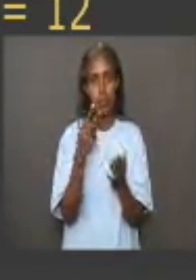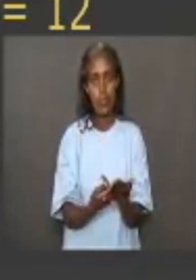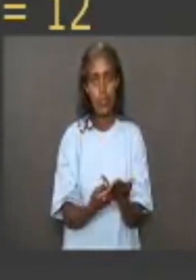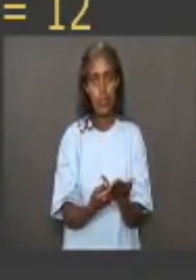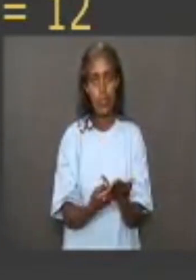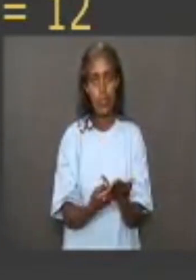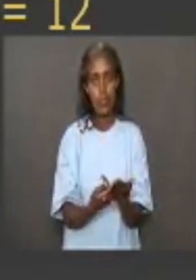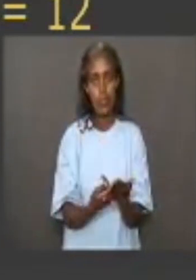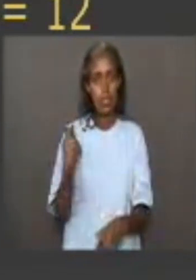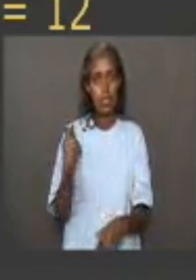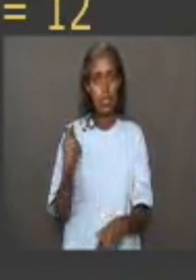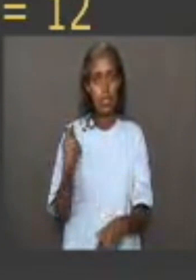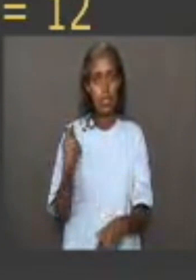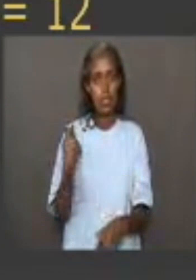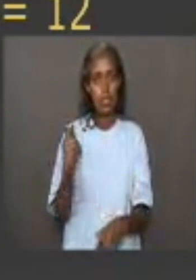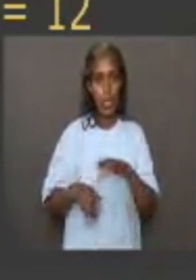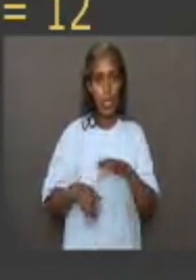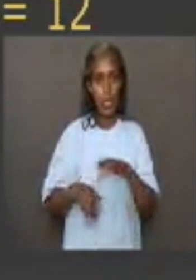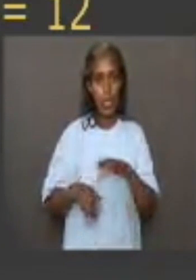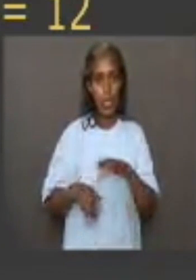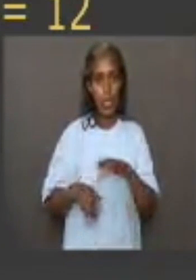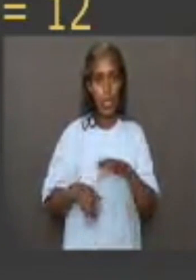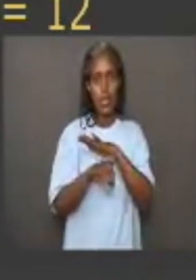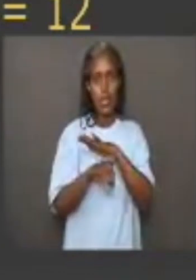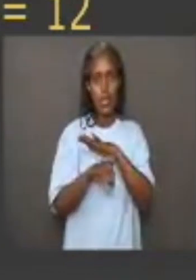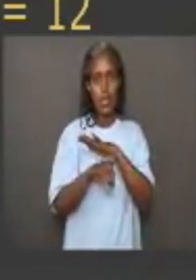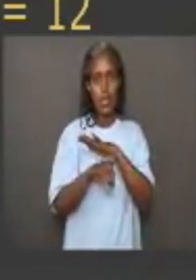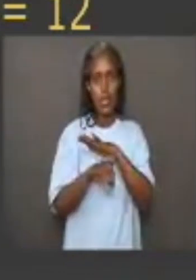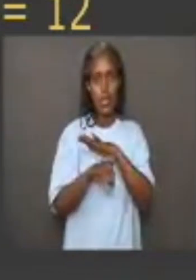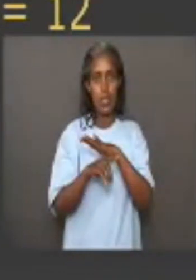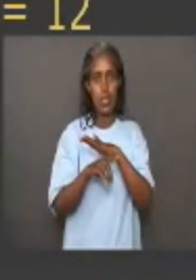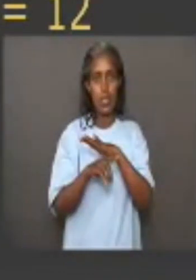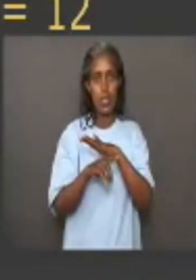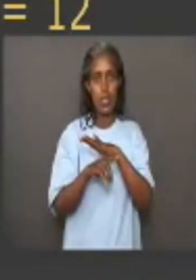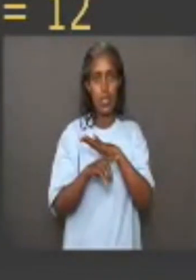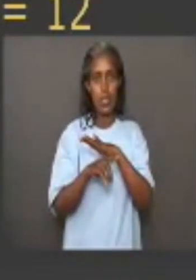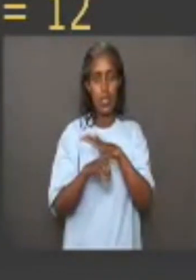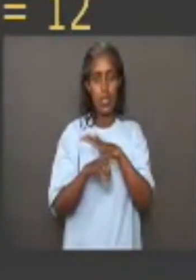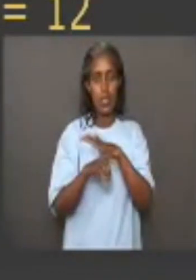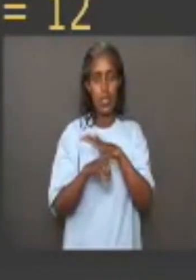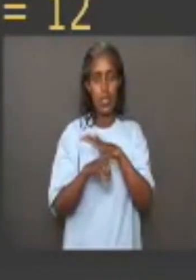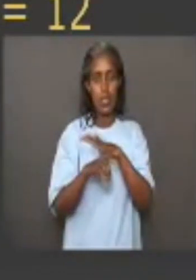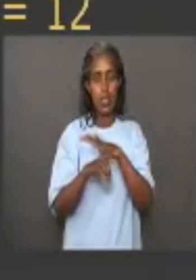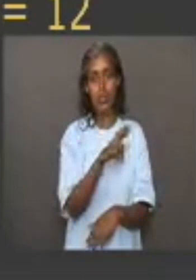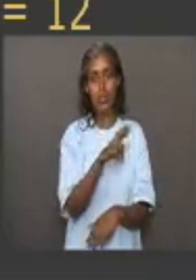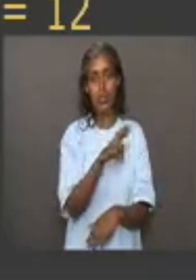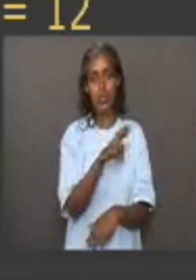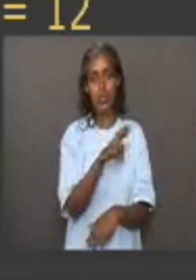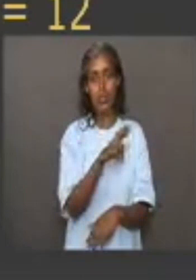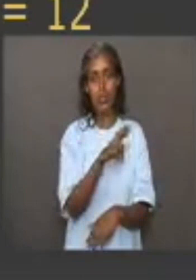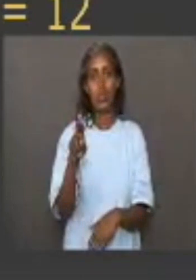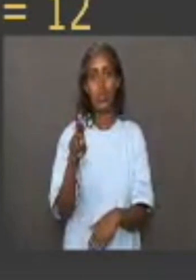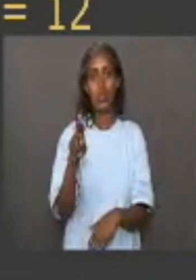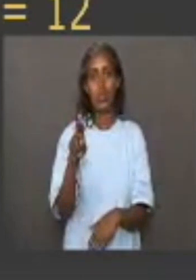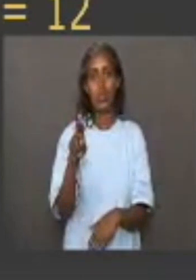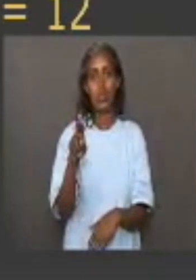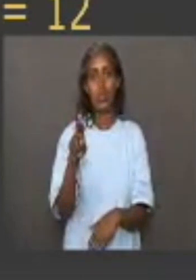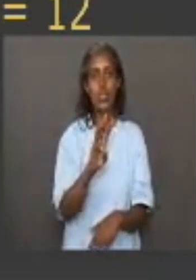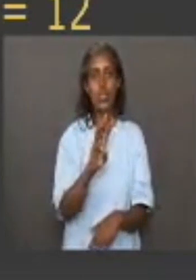our denominator becomes the square root of